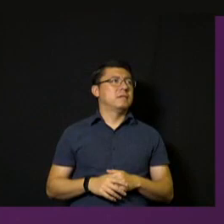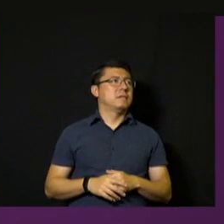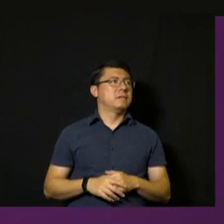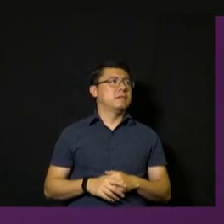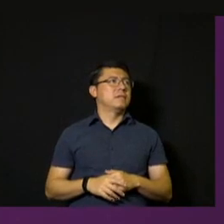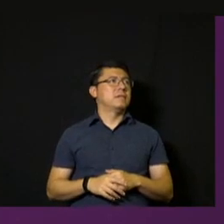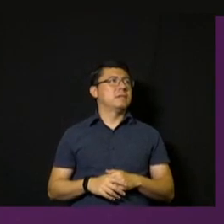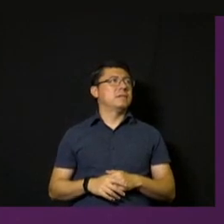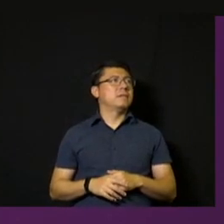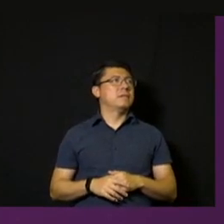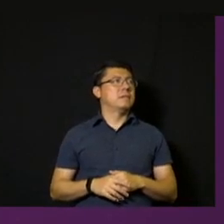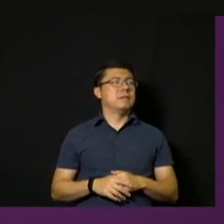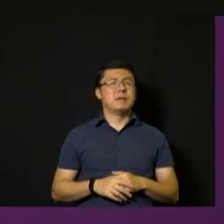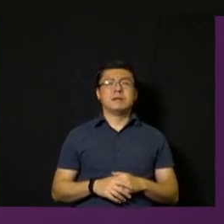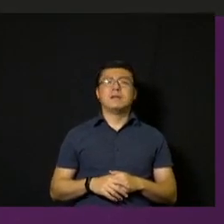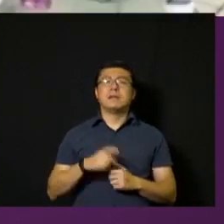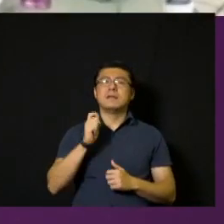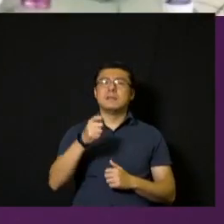Talking about dreams,